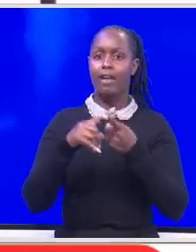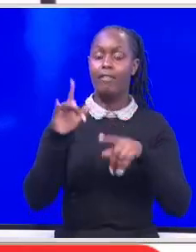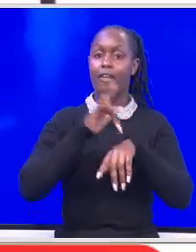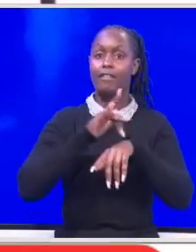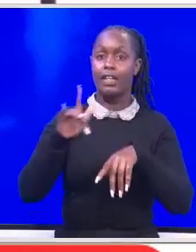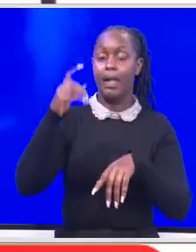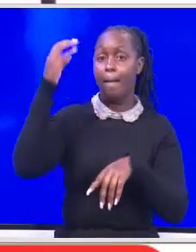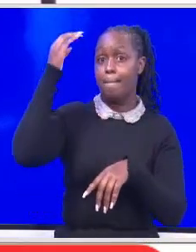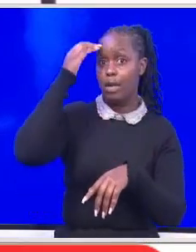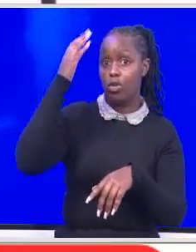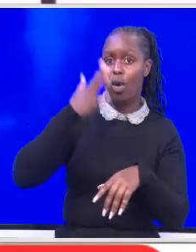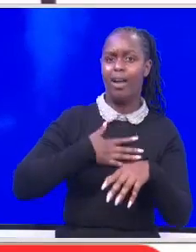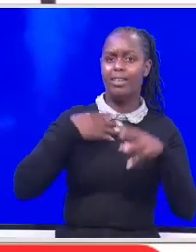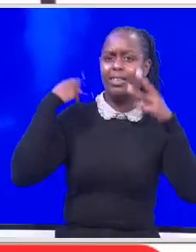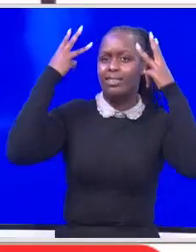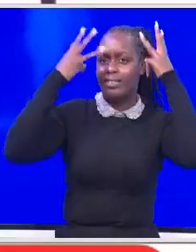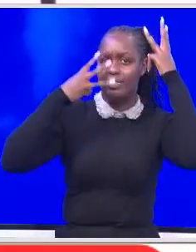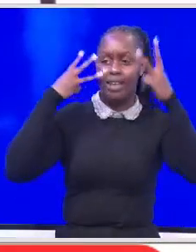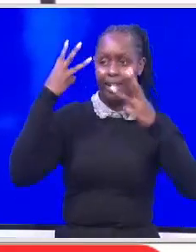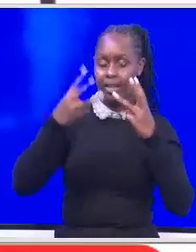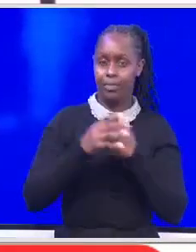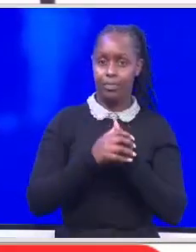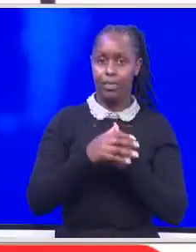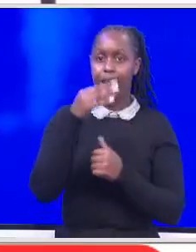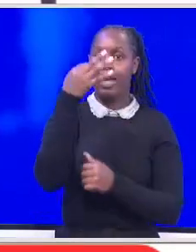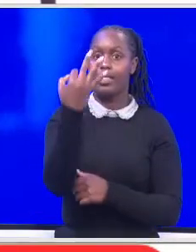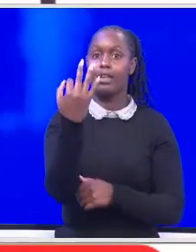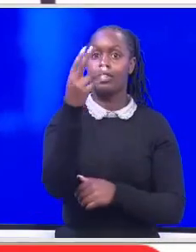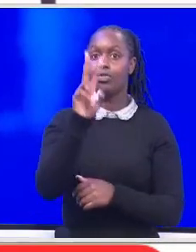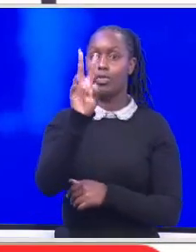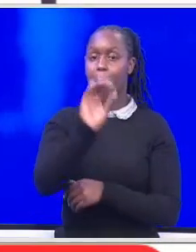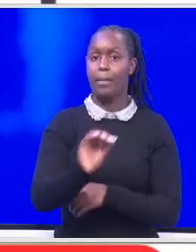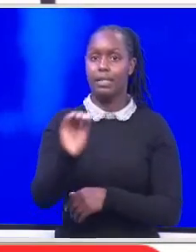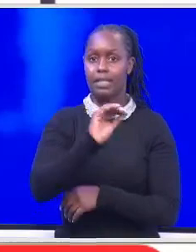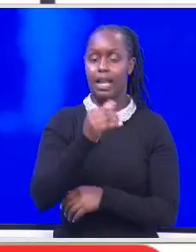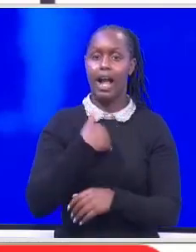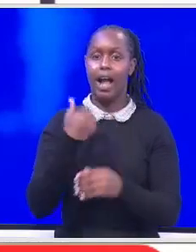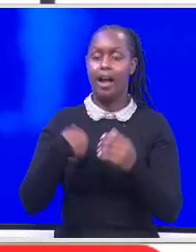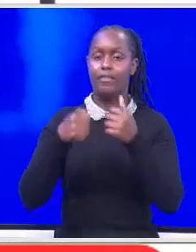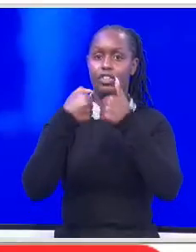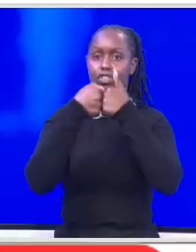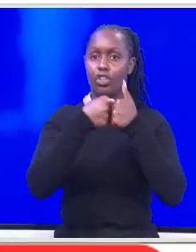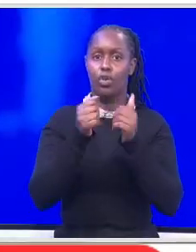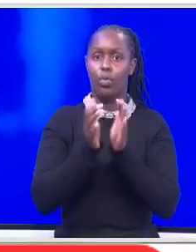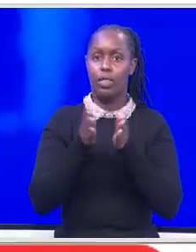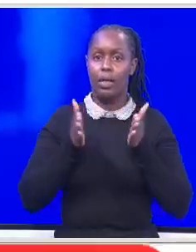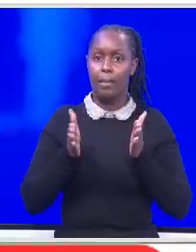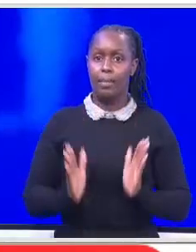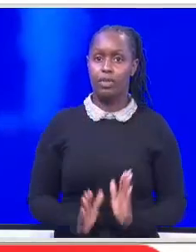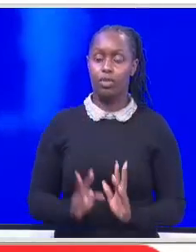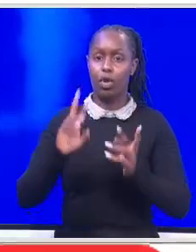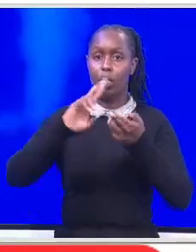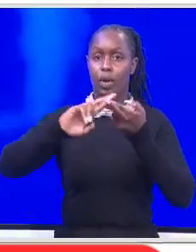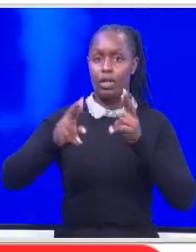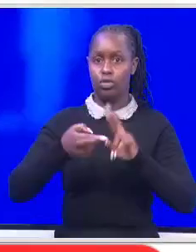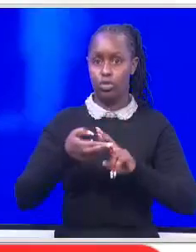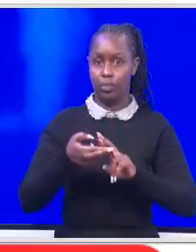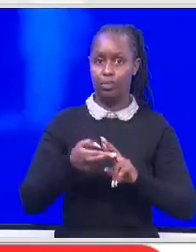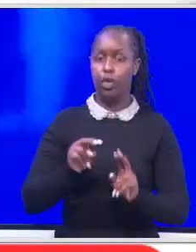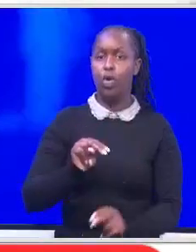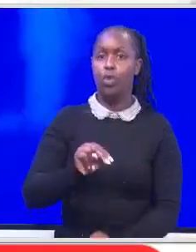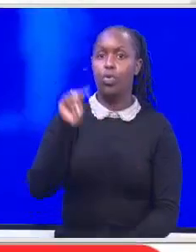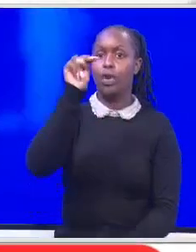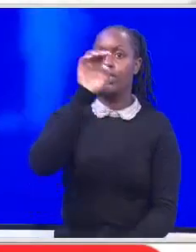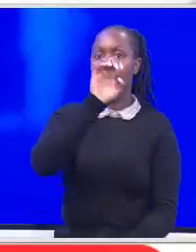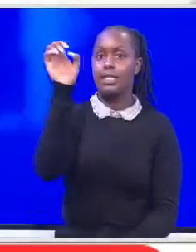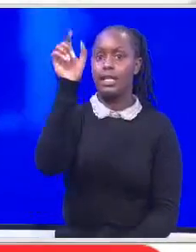48%. 32% have had a strain on personal relationship. The northeastern region leads